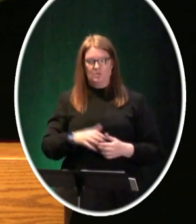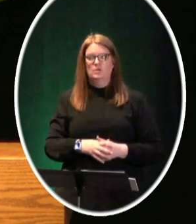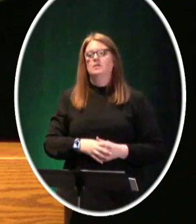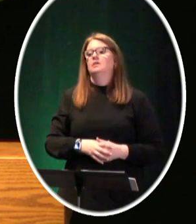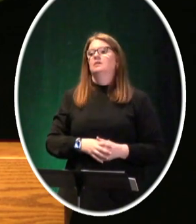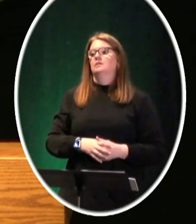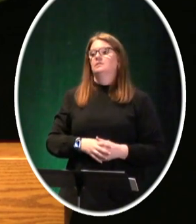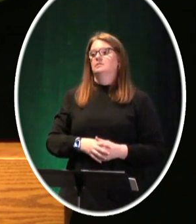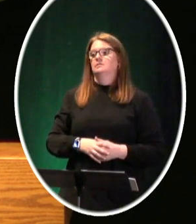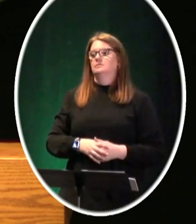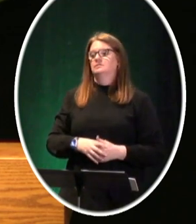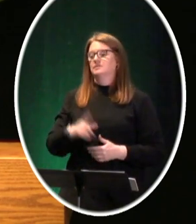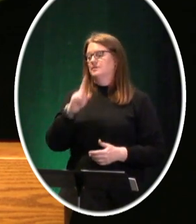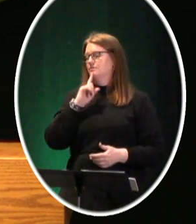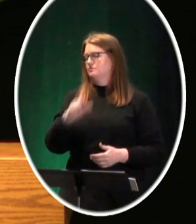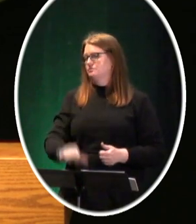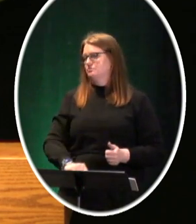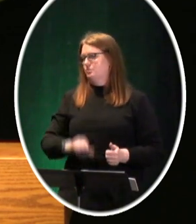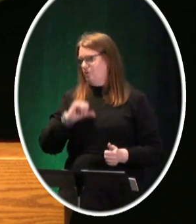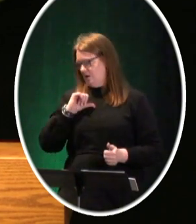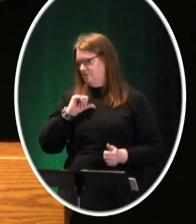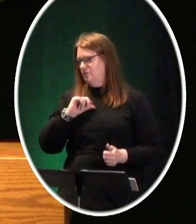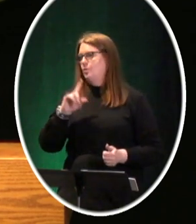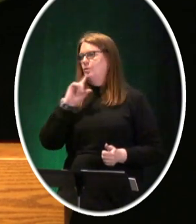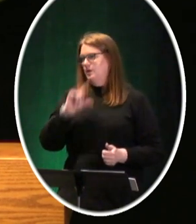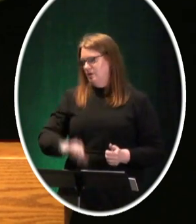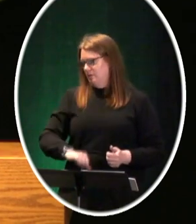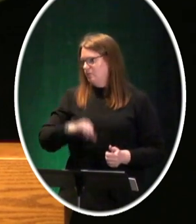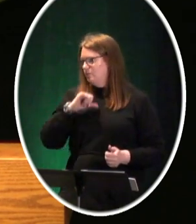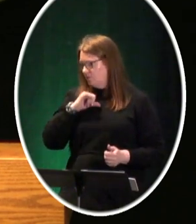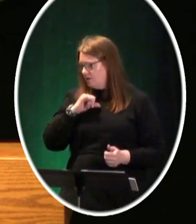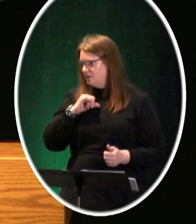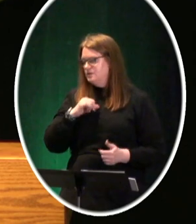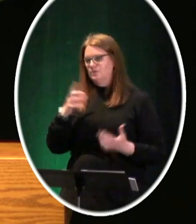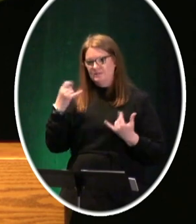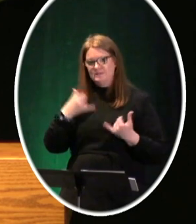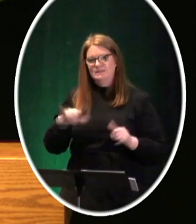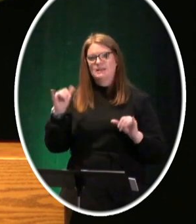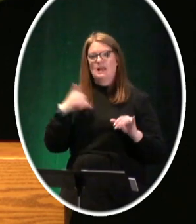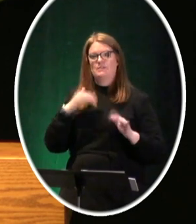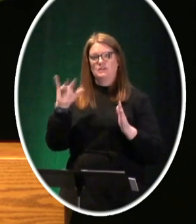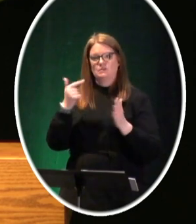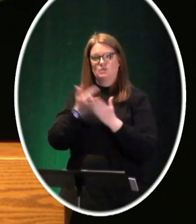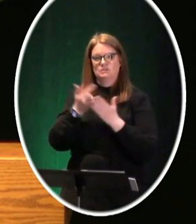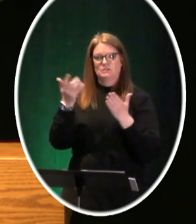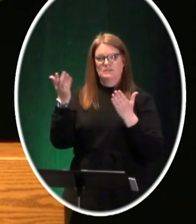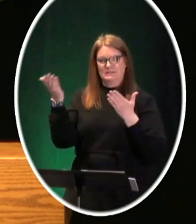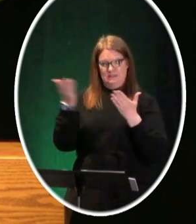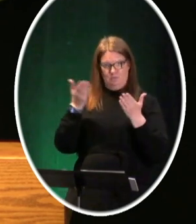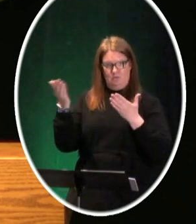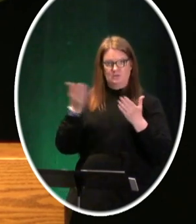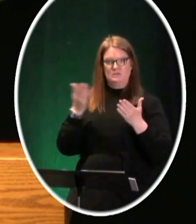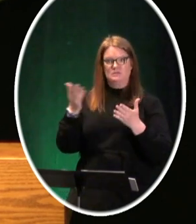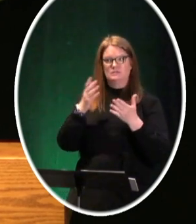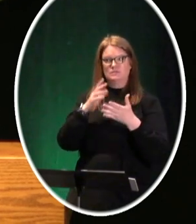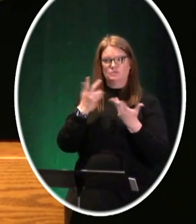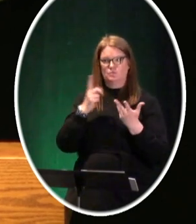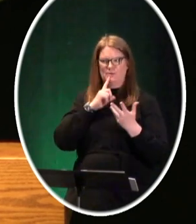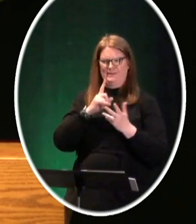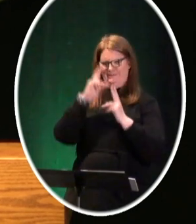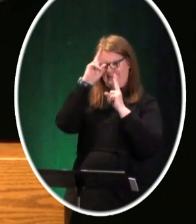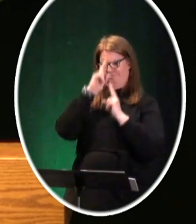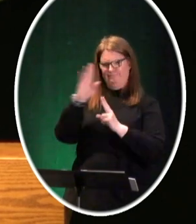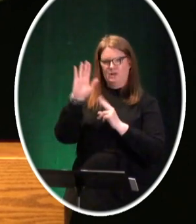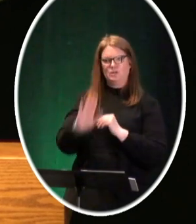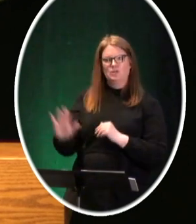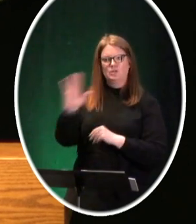It is with great pride that we continue to hold these commencement ceremonies to celebrate your hard work. It's an honor to be invited